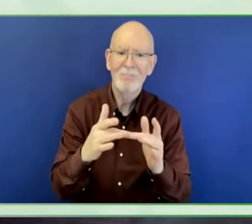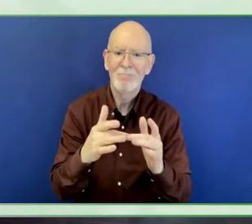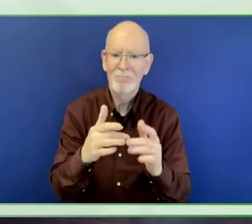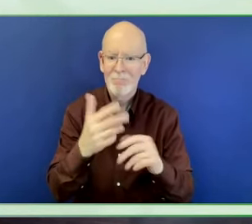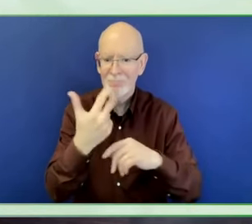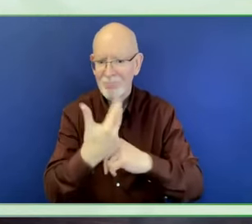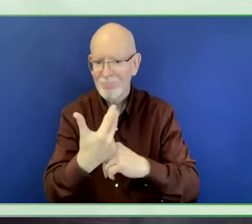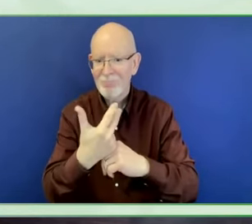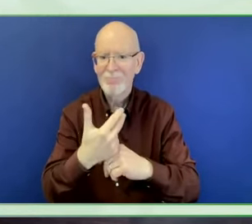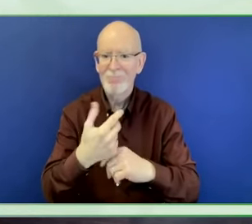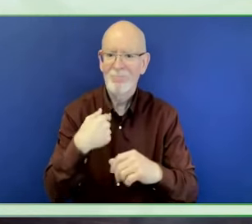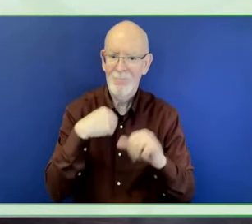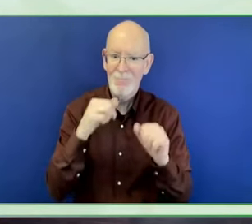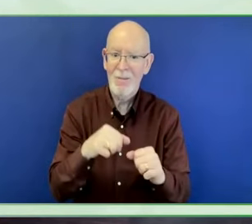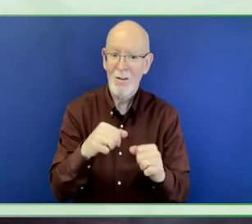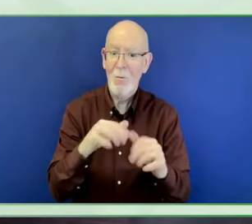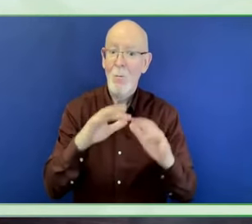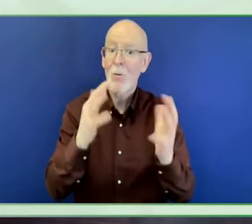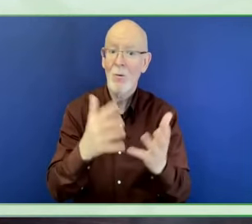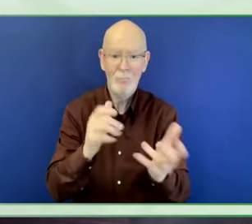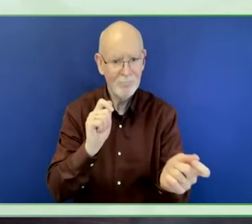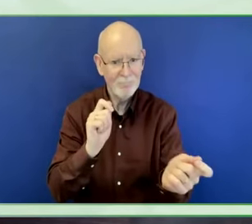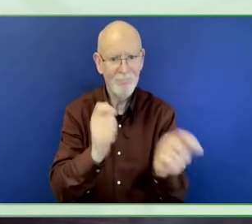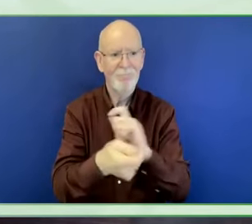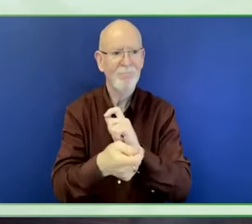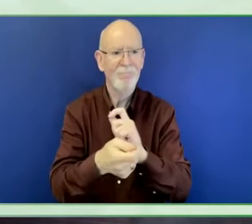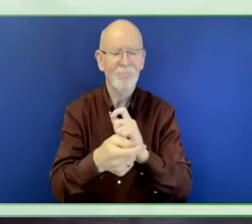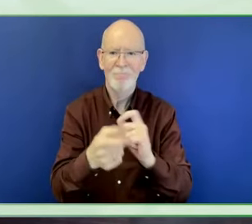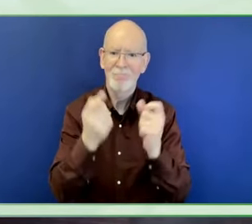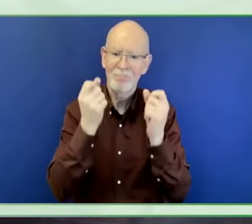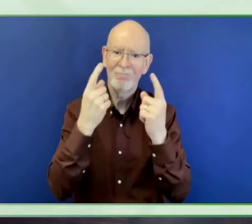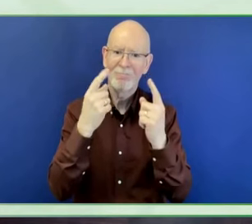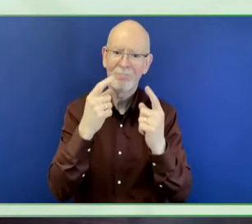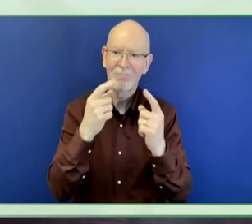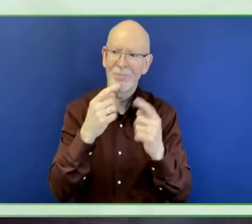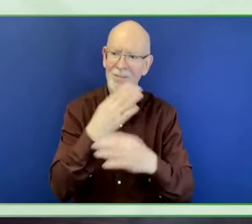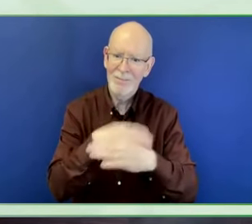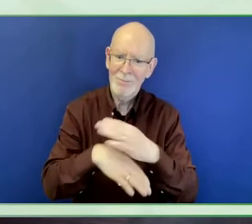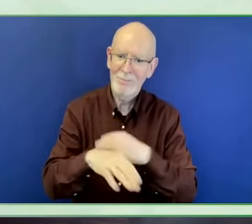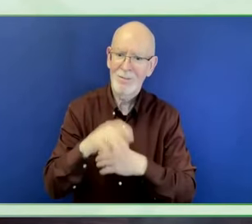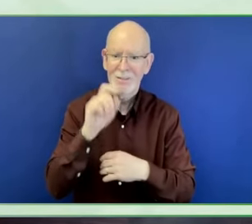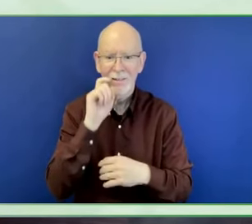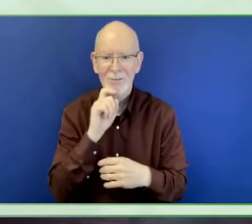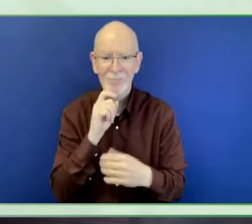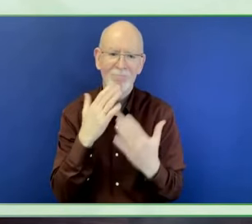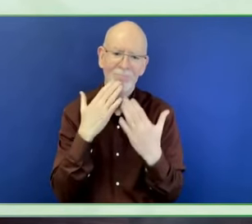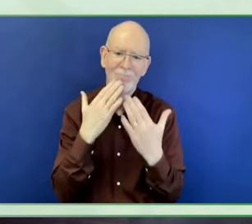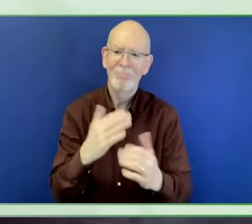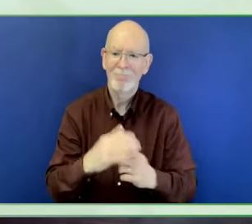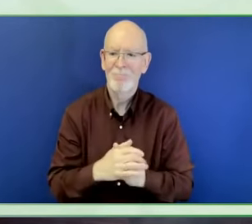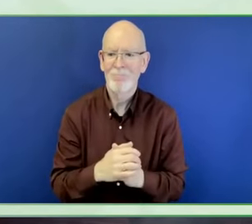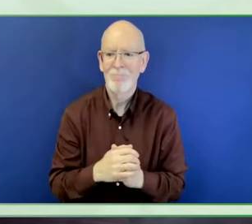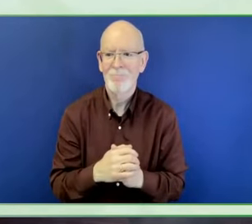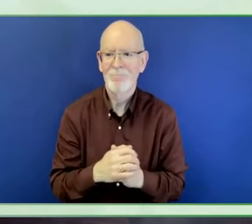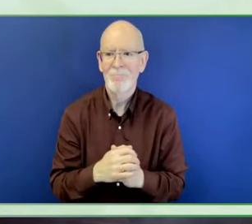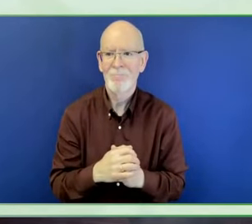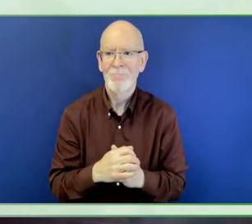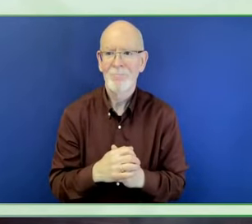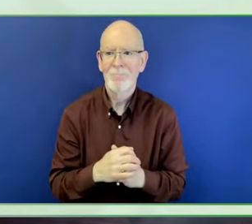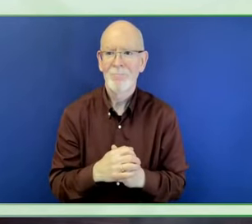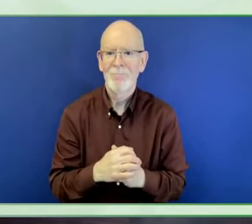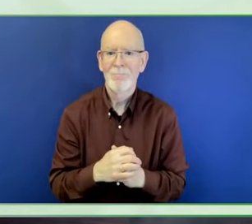Our panelists have shown us a diversity of work in sexual health and reproductive